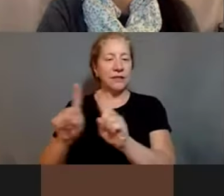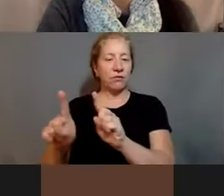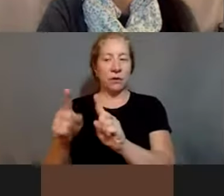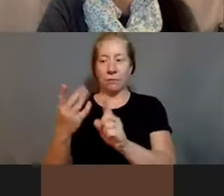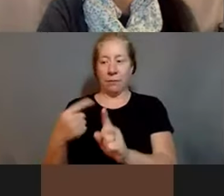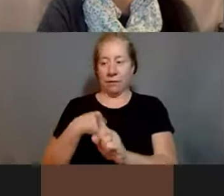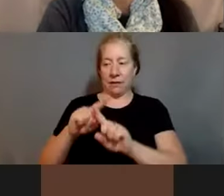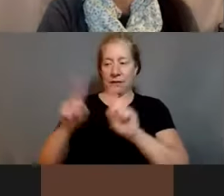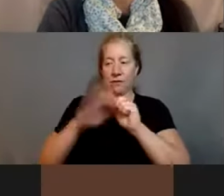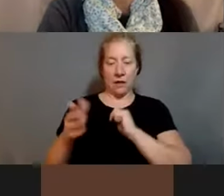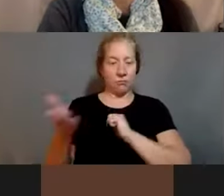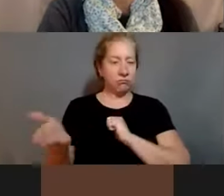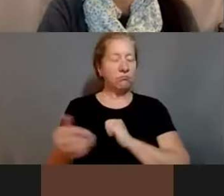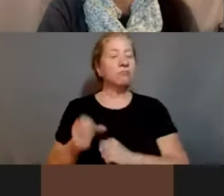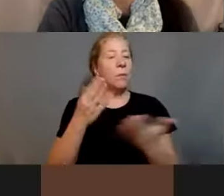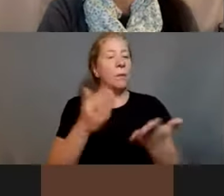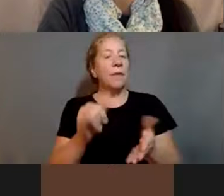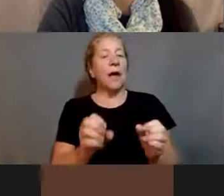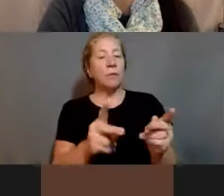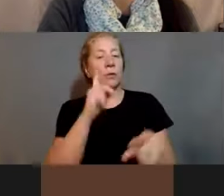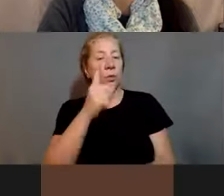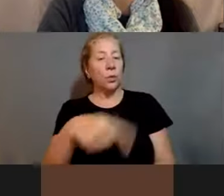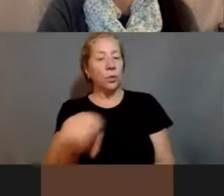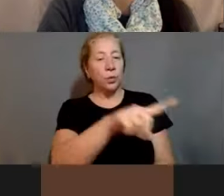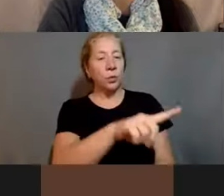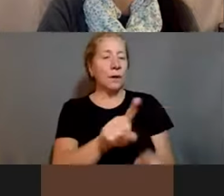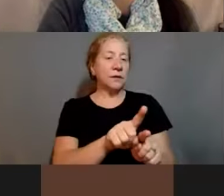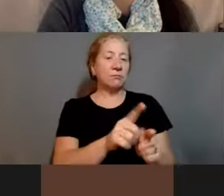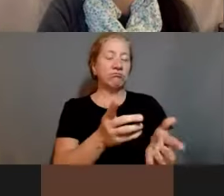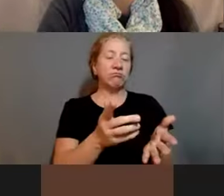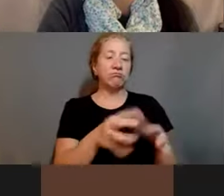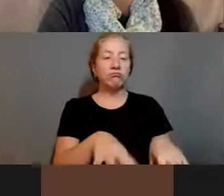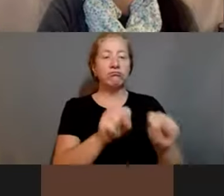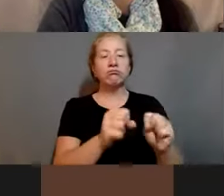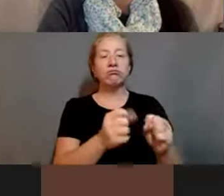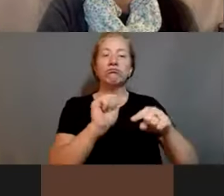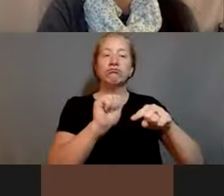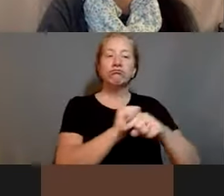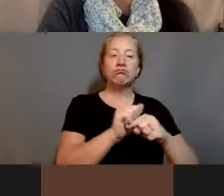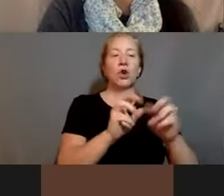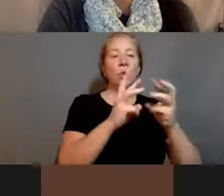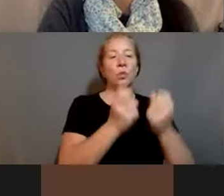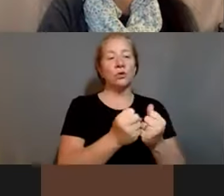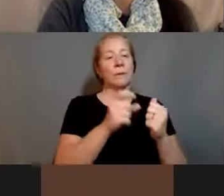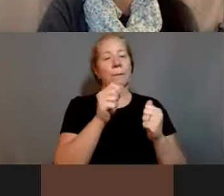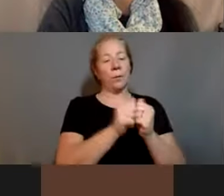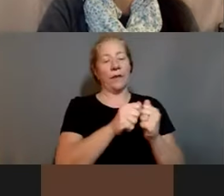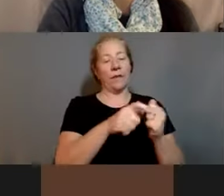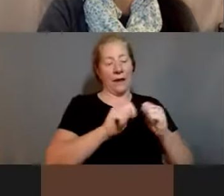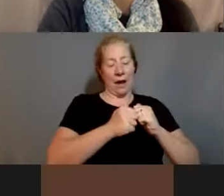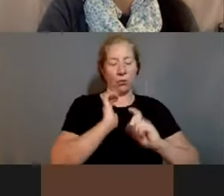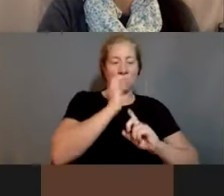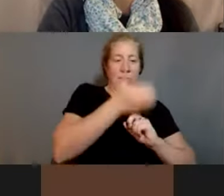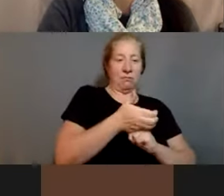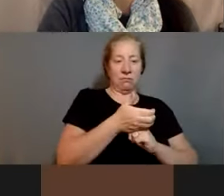differences. So that might be an opportunity, right? So if you could have a workshop for families on how to have those conversations